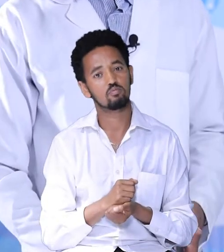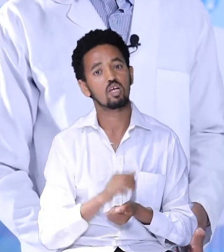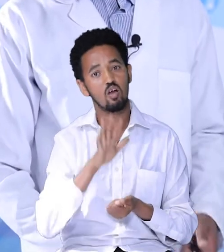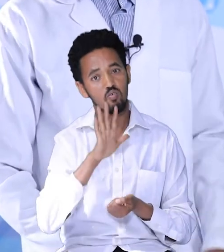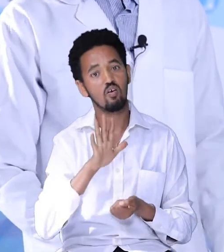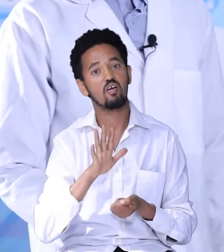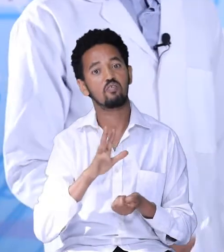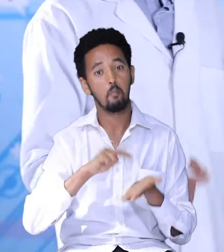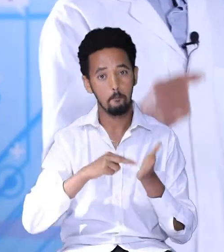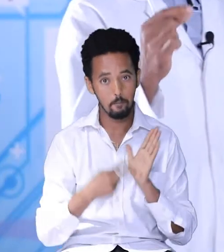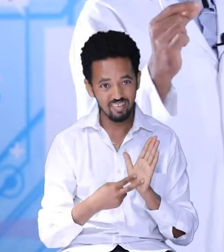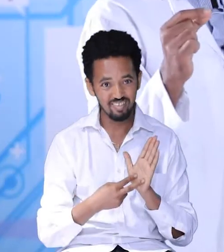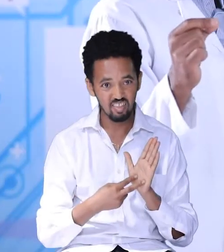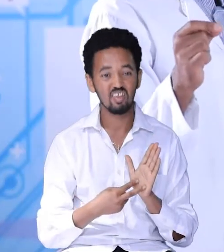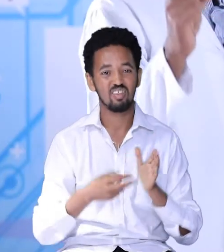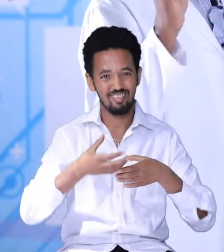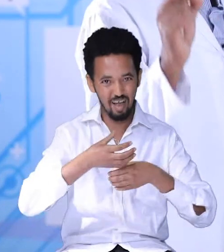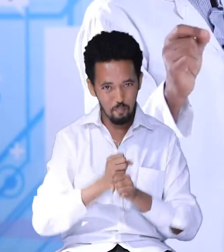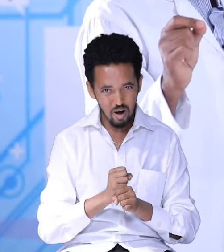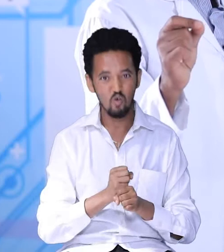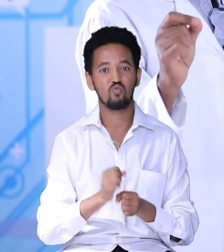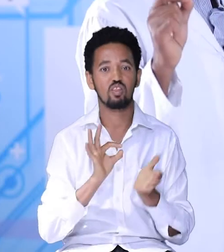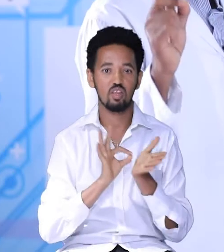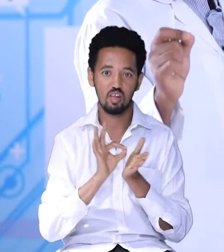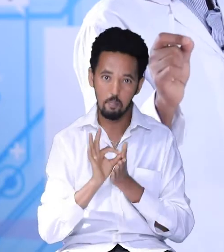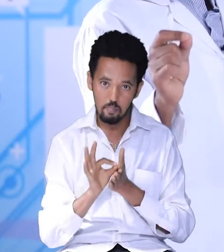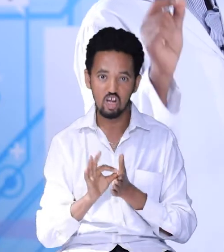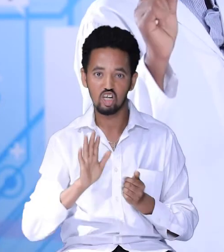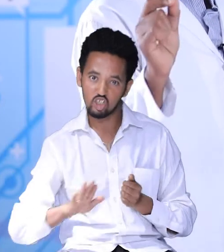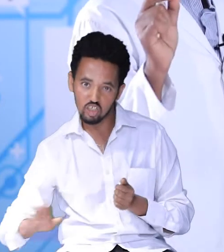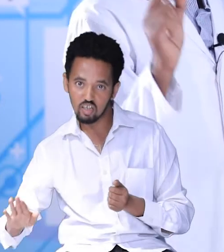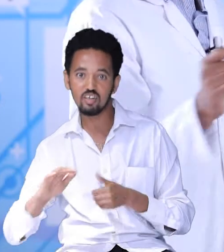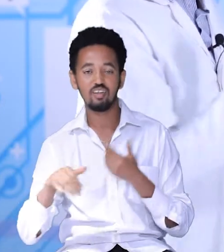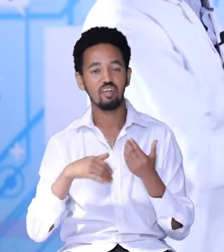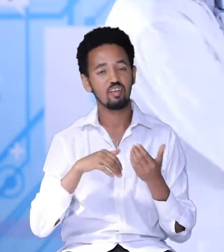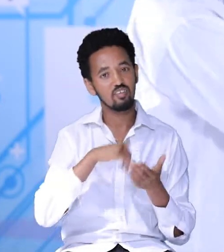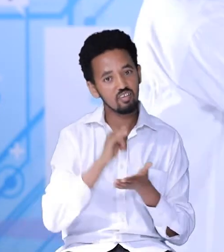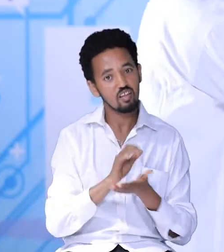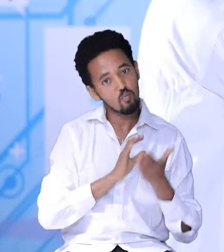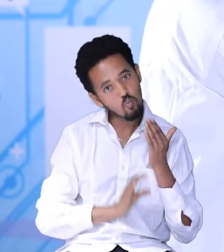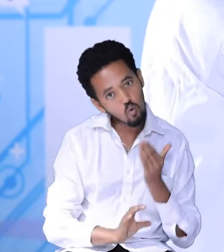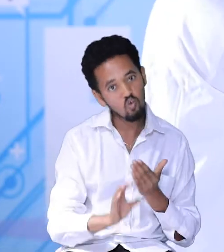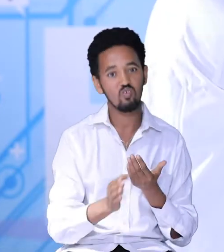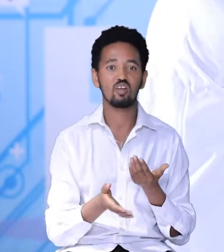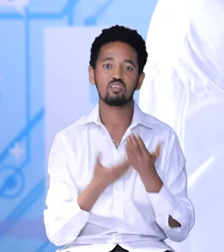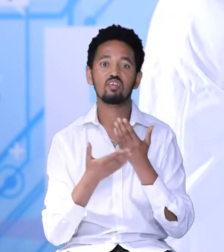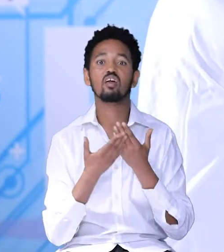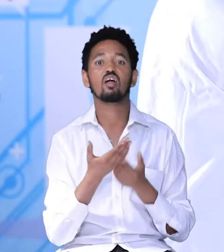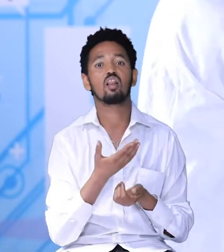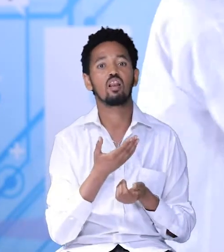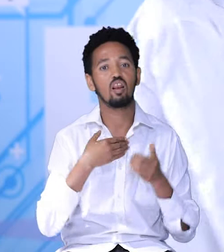5 means the amount or the number of children that would be born from a single mother.